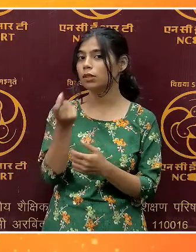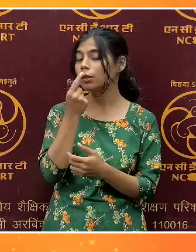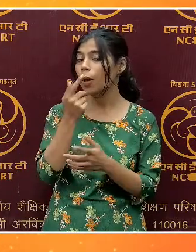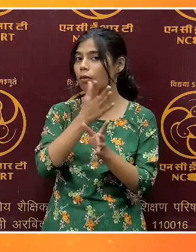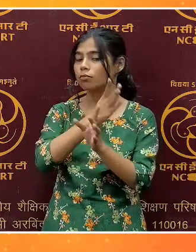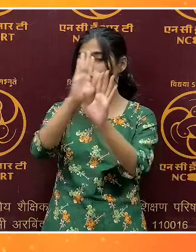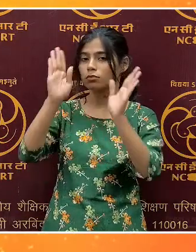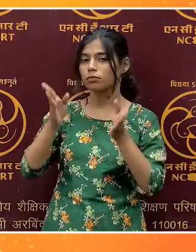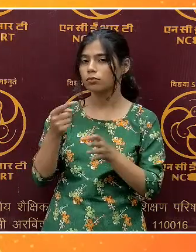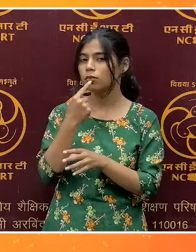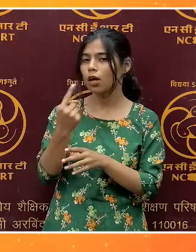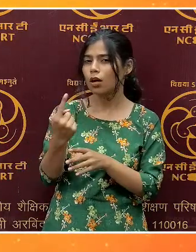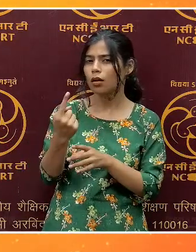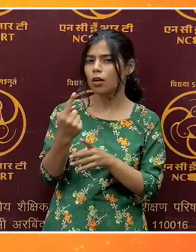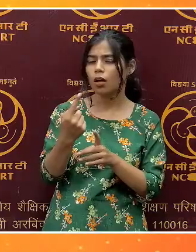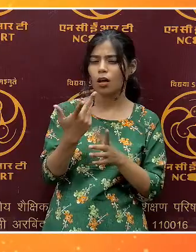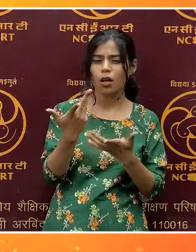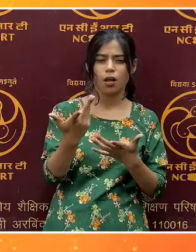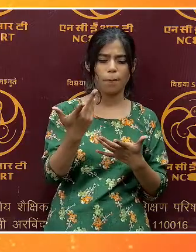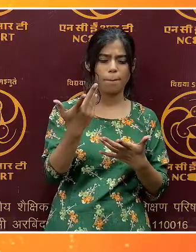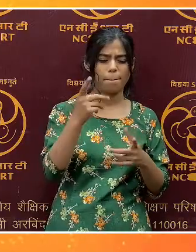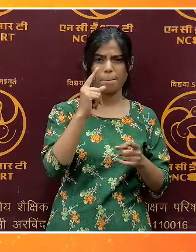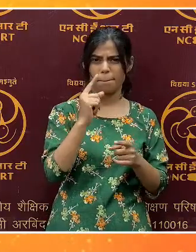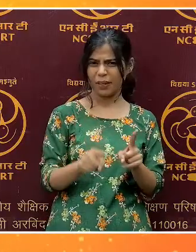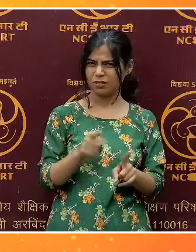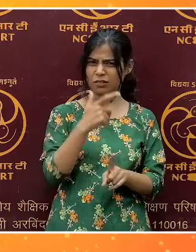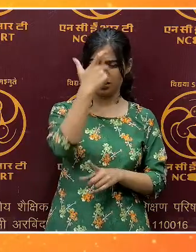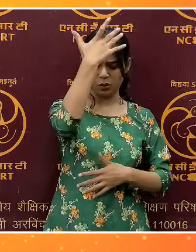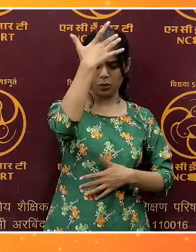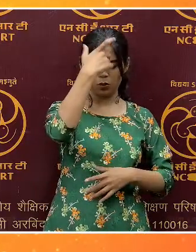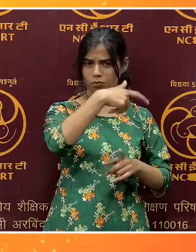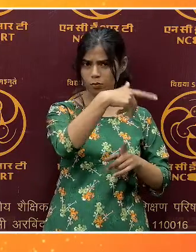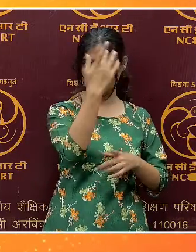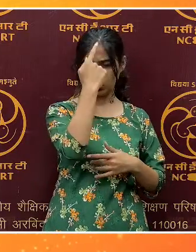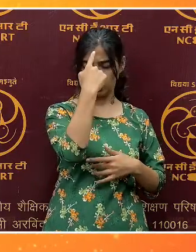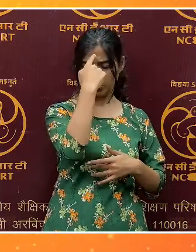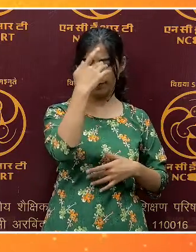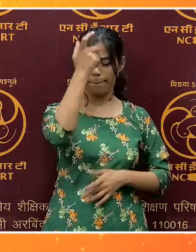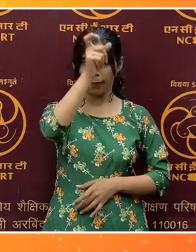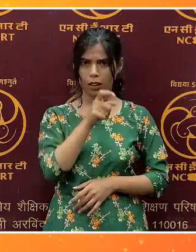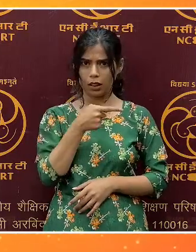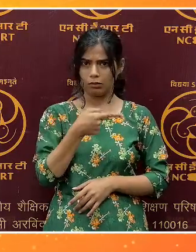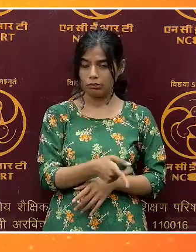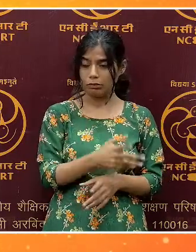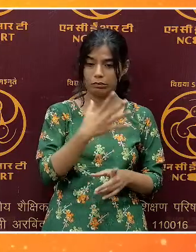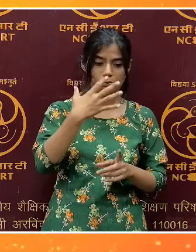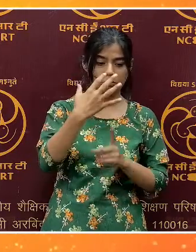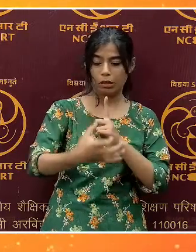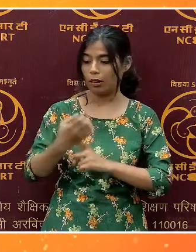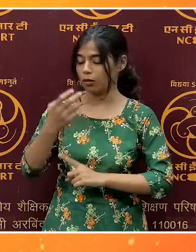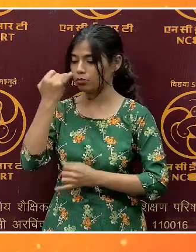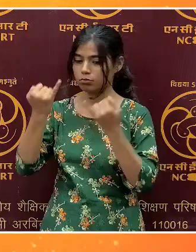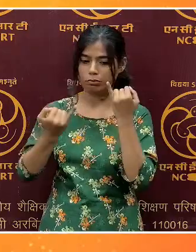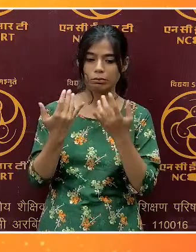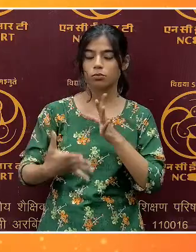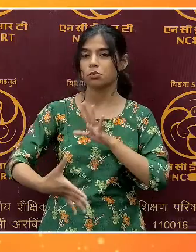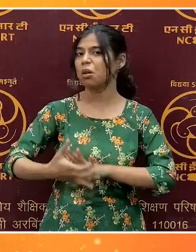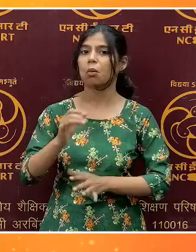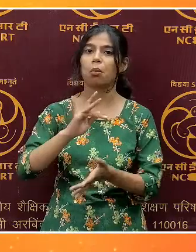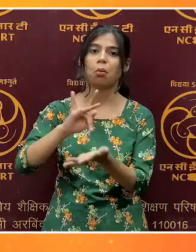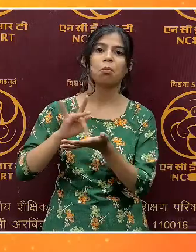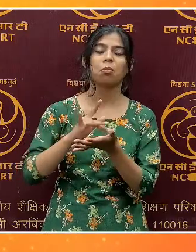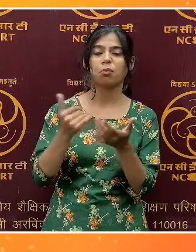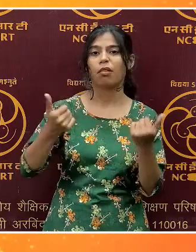The patient will not be able to locate the chemist shop with this information unless the doctor says you move